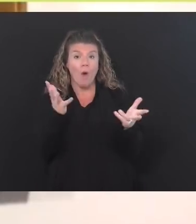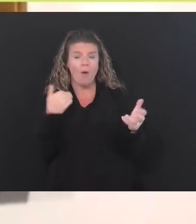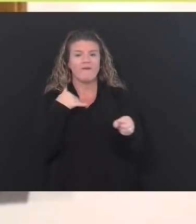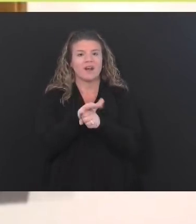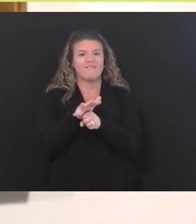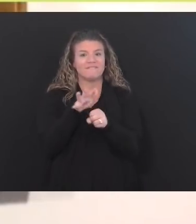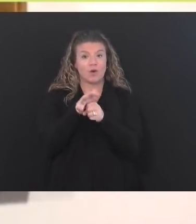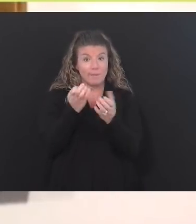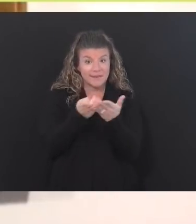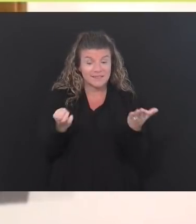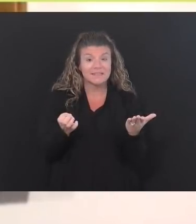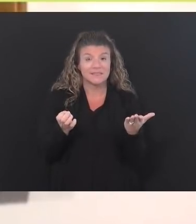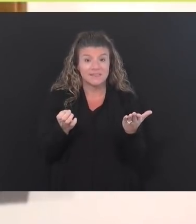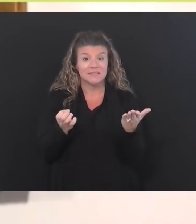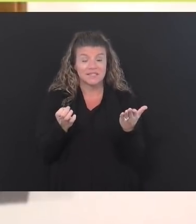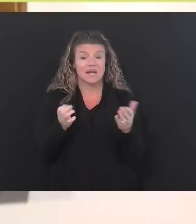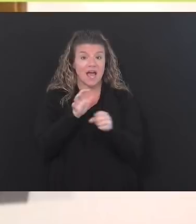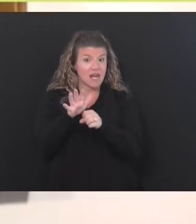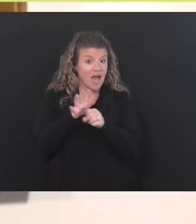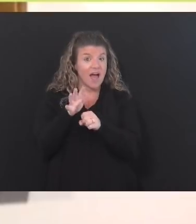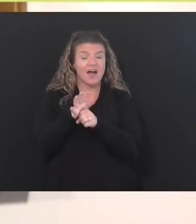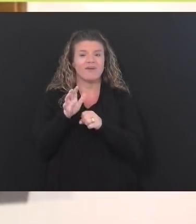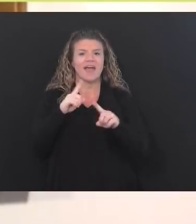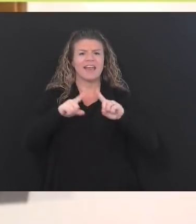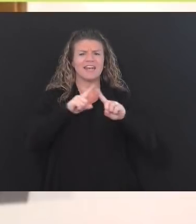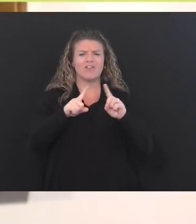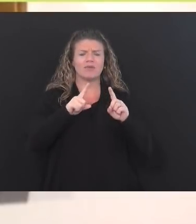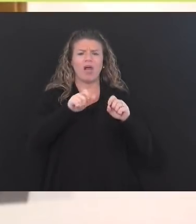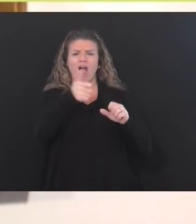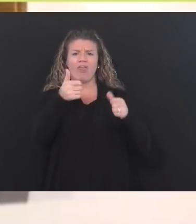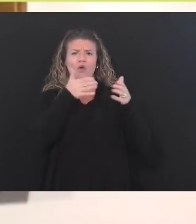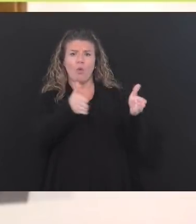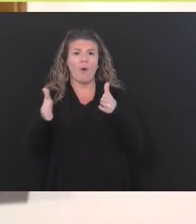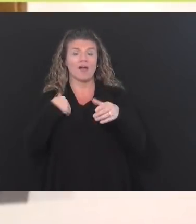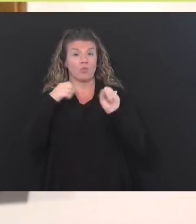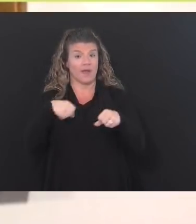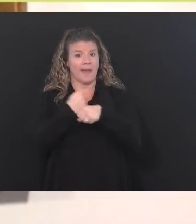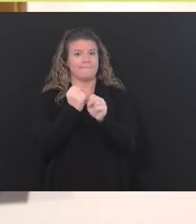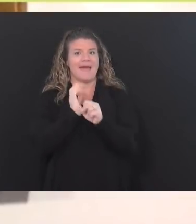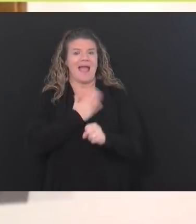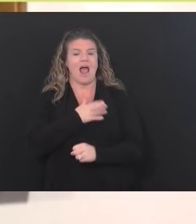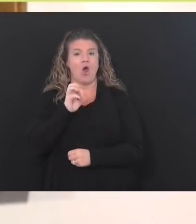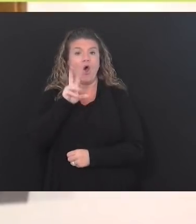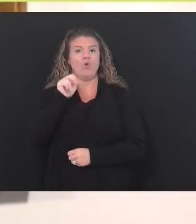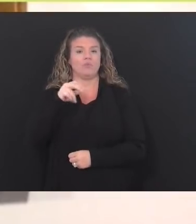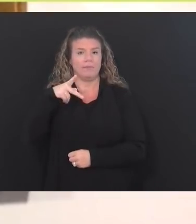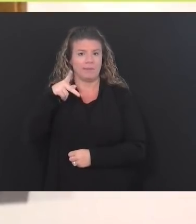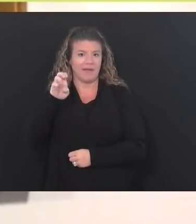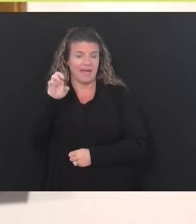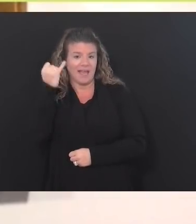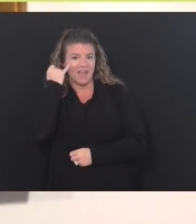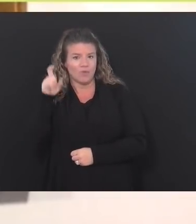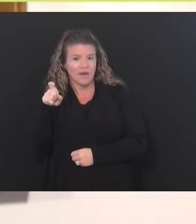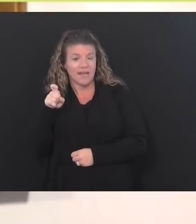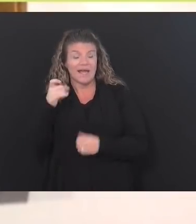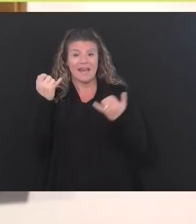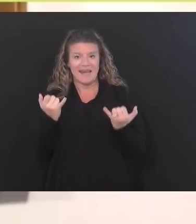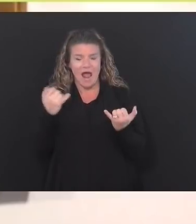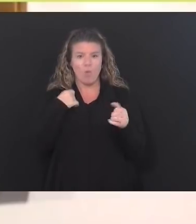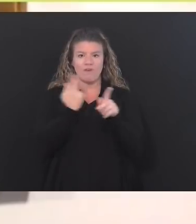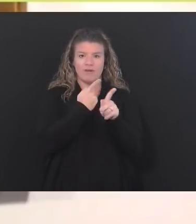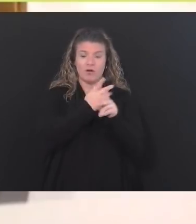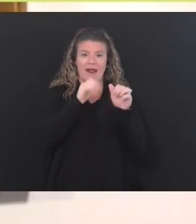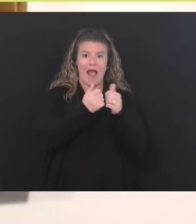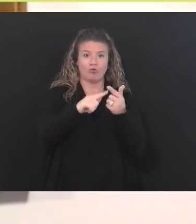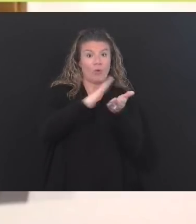equipment, and also come up with ways to produce our own personal protective equipment and decontaminate that